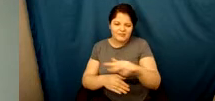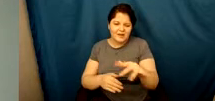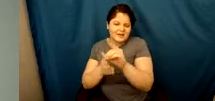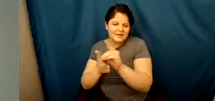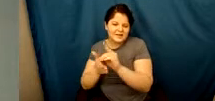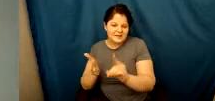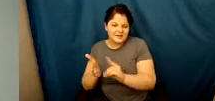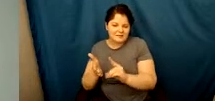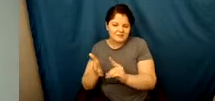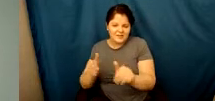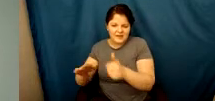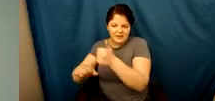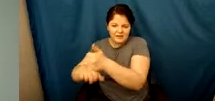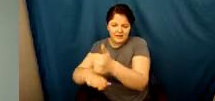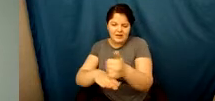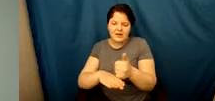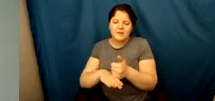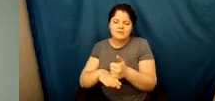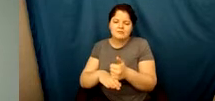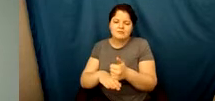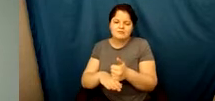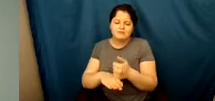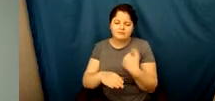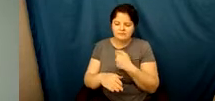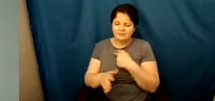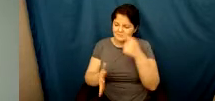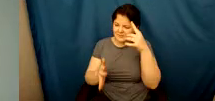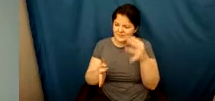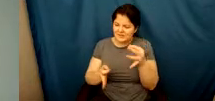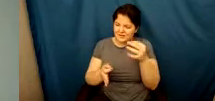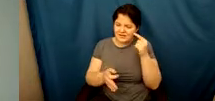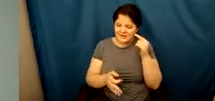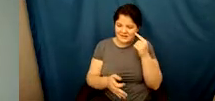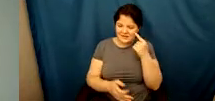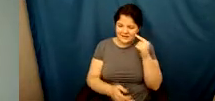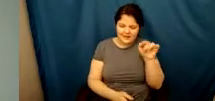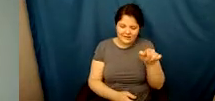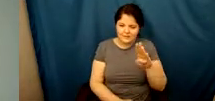the recommendation is to look at Biltmore as the access point.